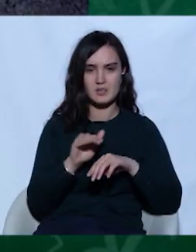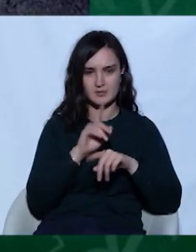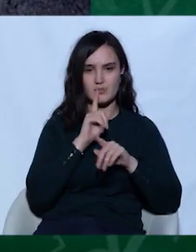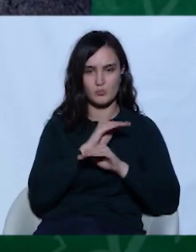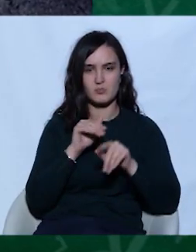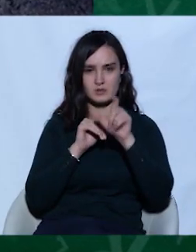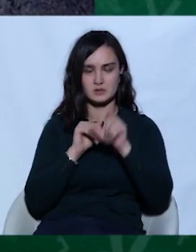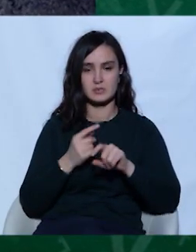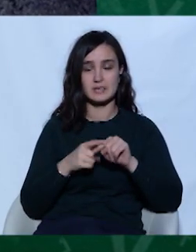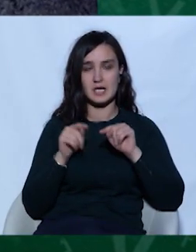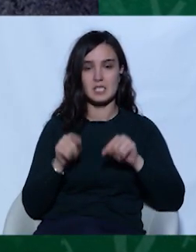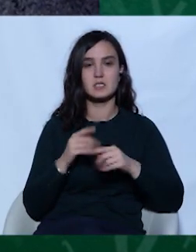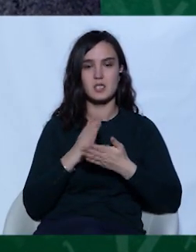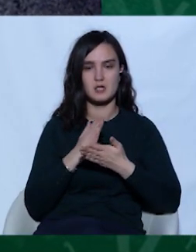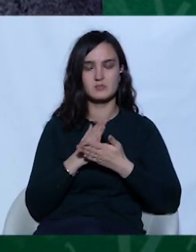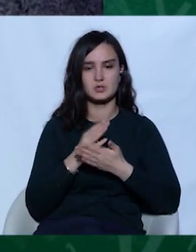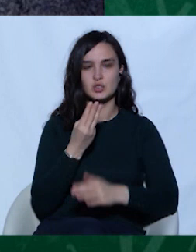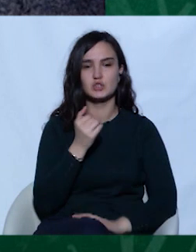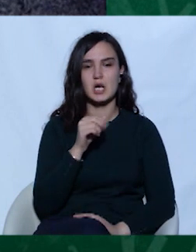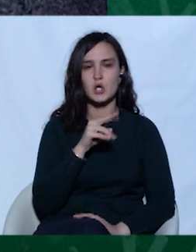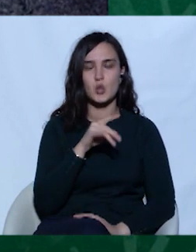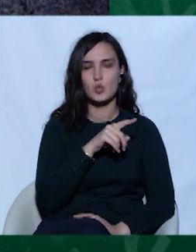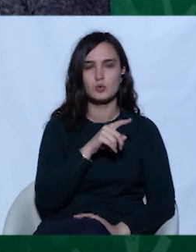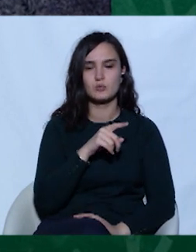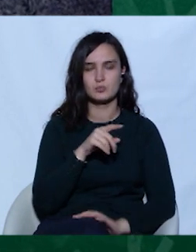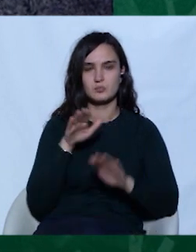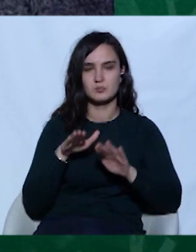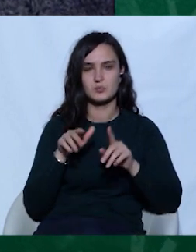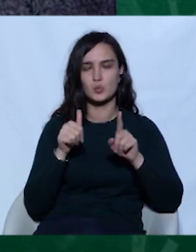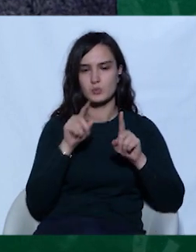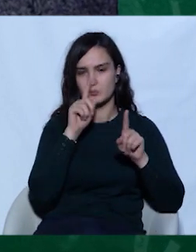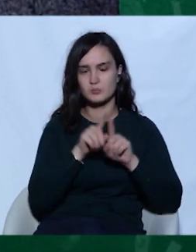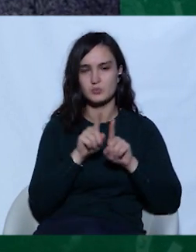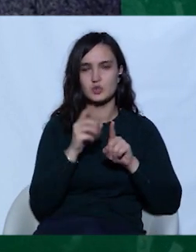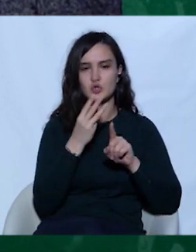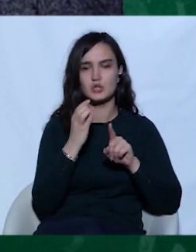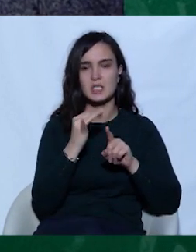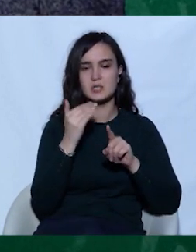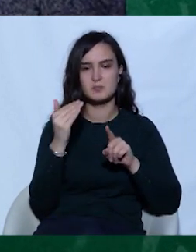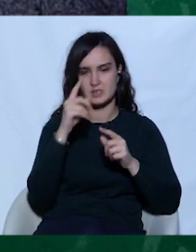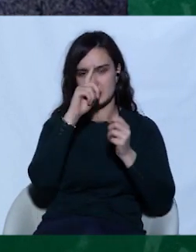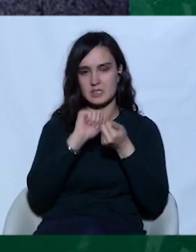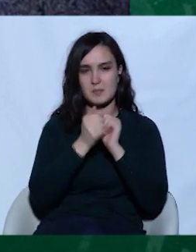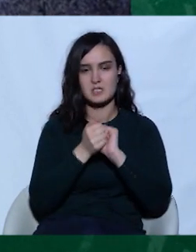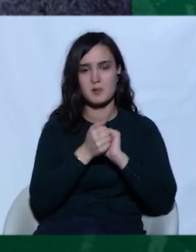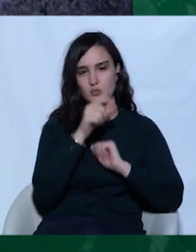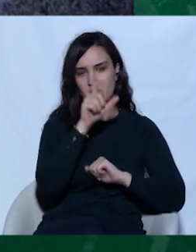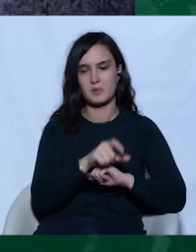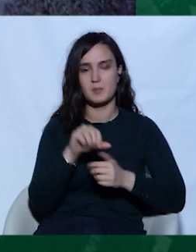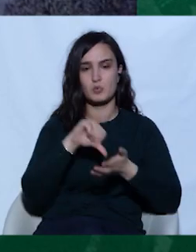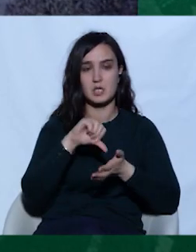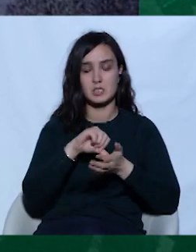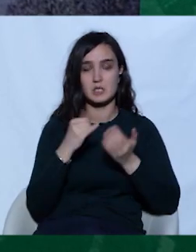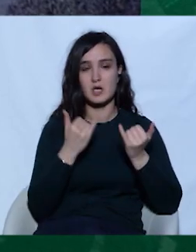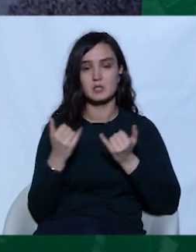century, Samantha. And this is the upper classes of the 19th century, so this isn't our usual